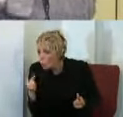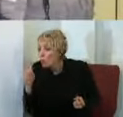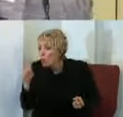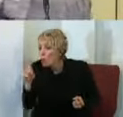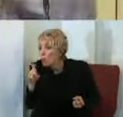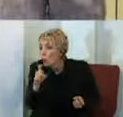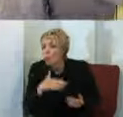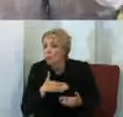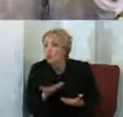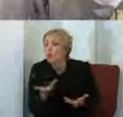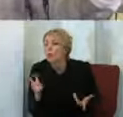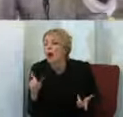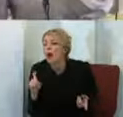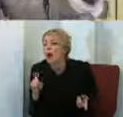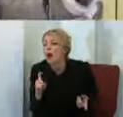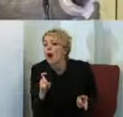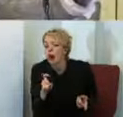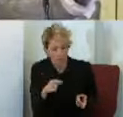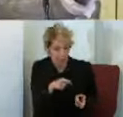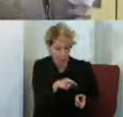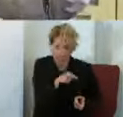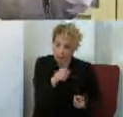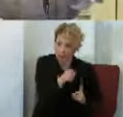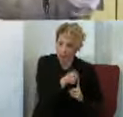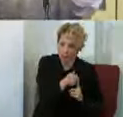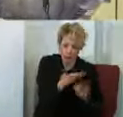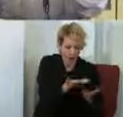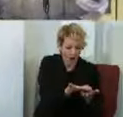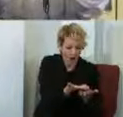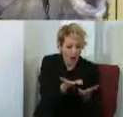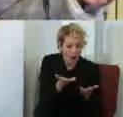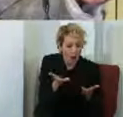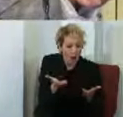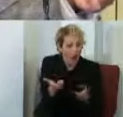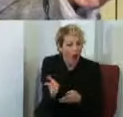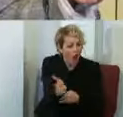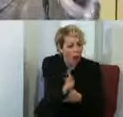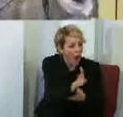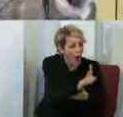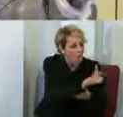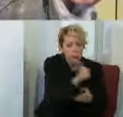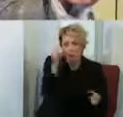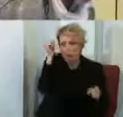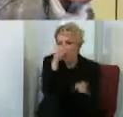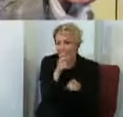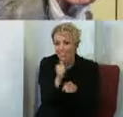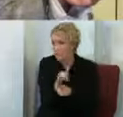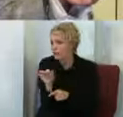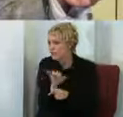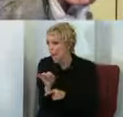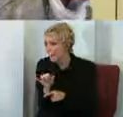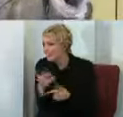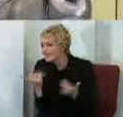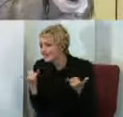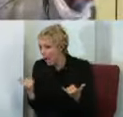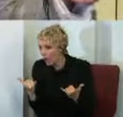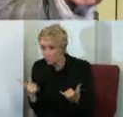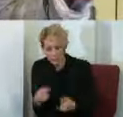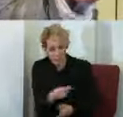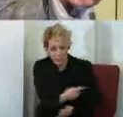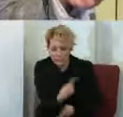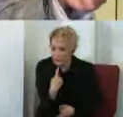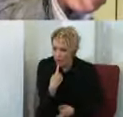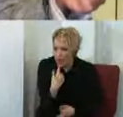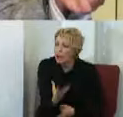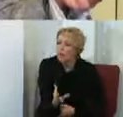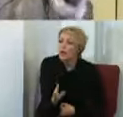he offered it. He offered it to his brothers and sisters as we offer it to each other today. He said, eat of this. Take a part